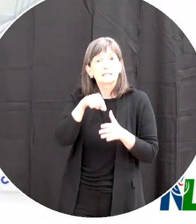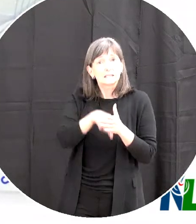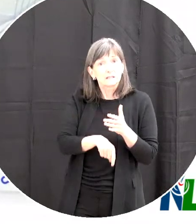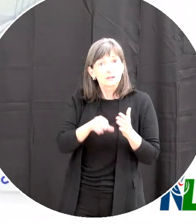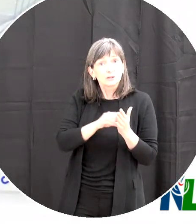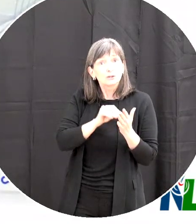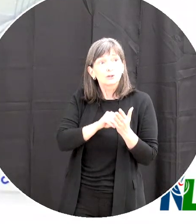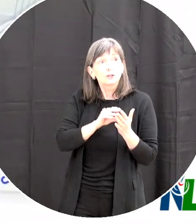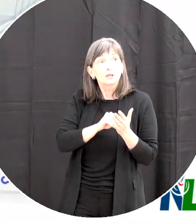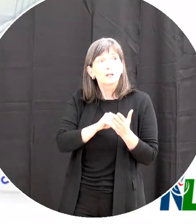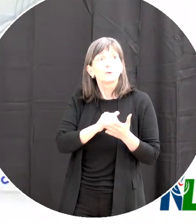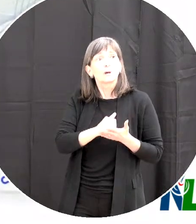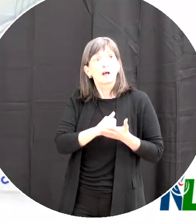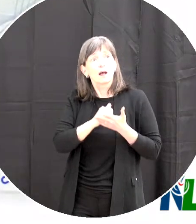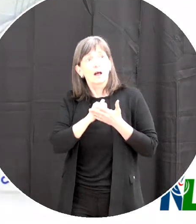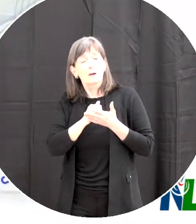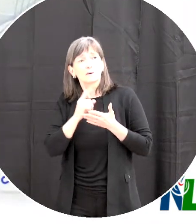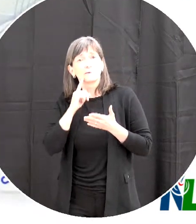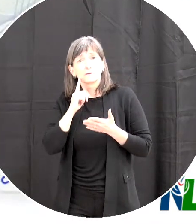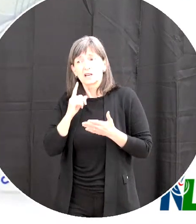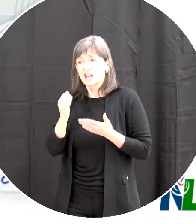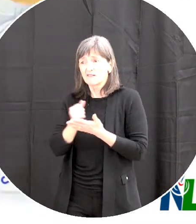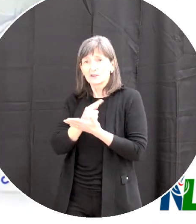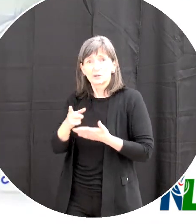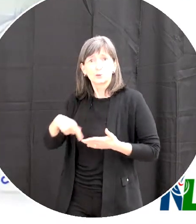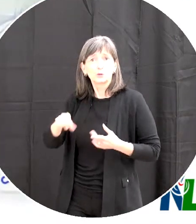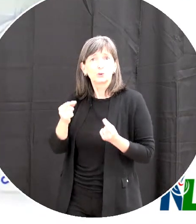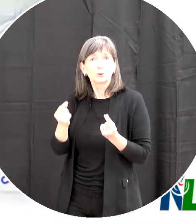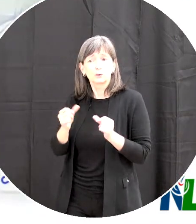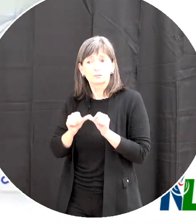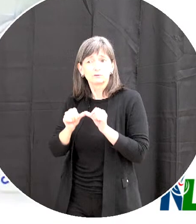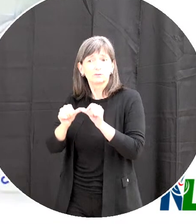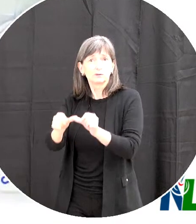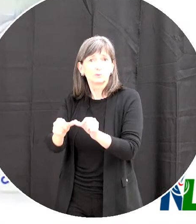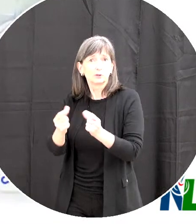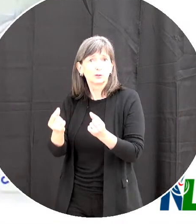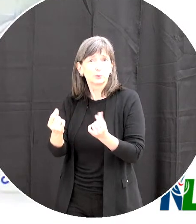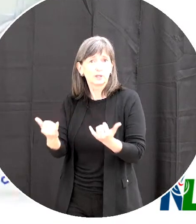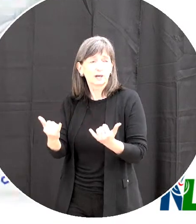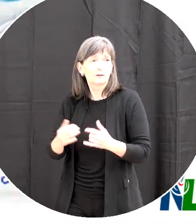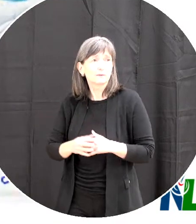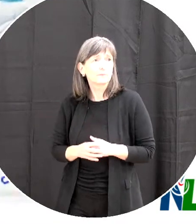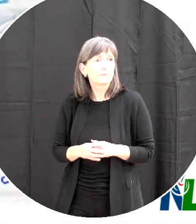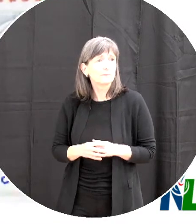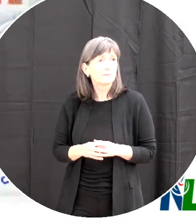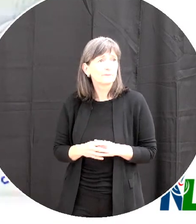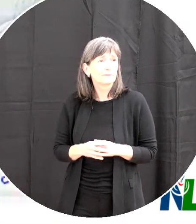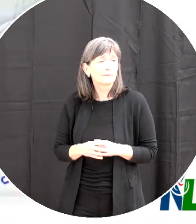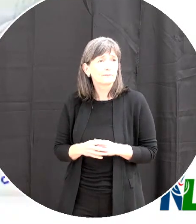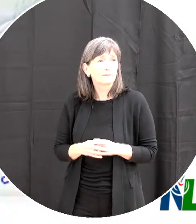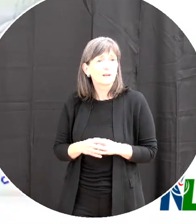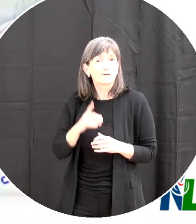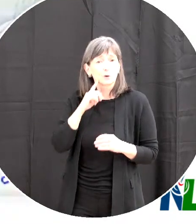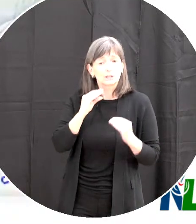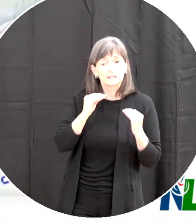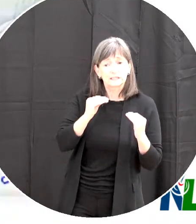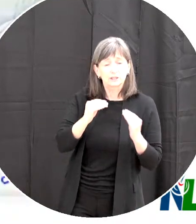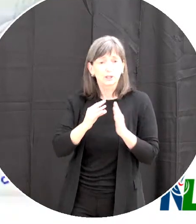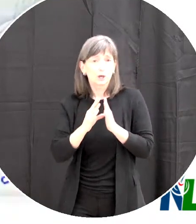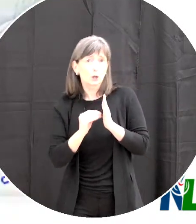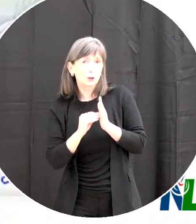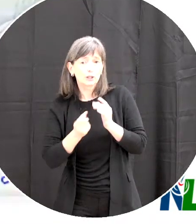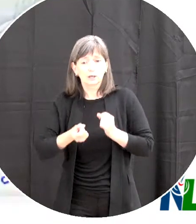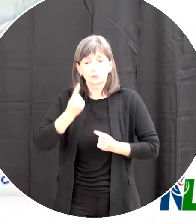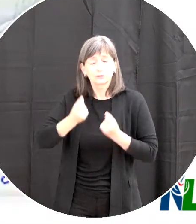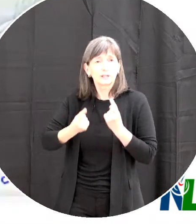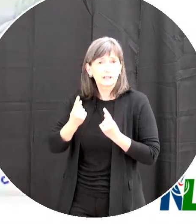really helps create coherence in our already ongoing work of school development, responsive teaching and learning, and comprehensive